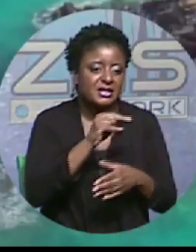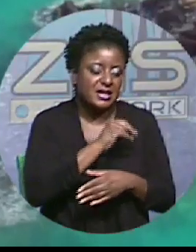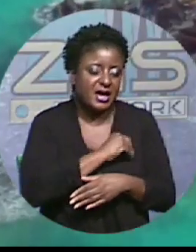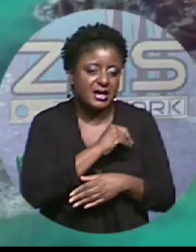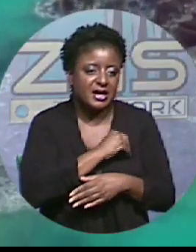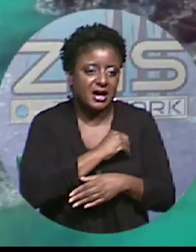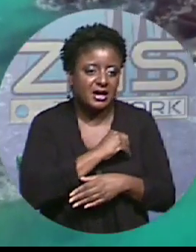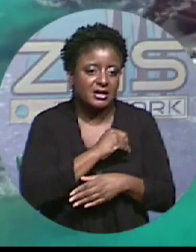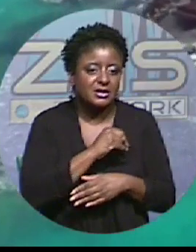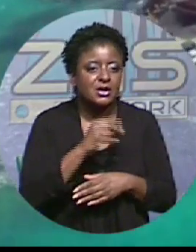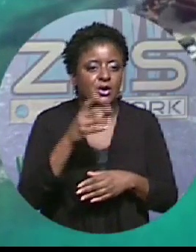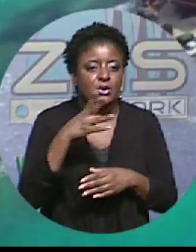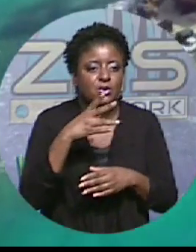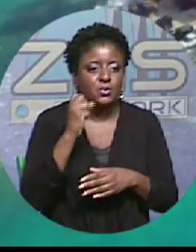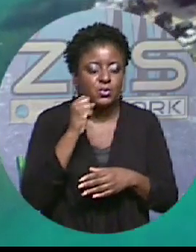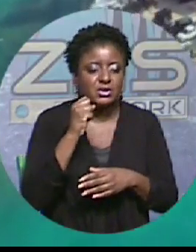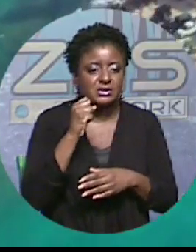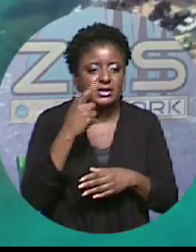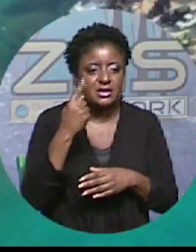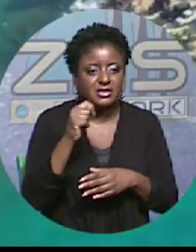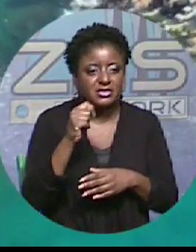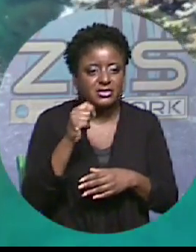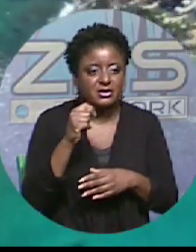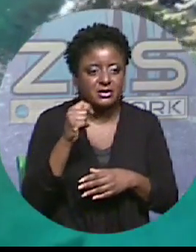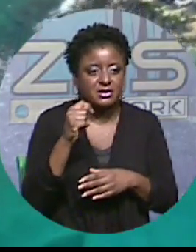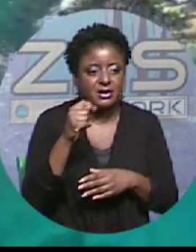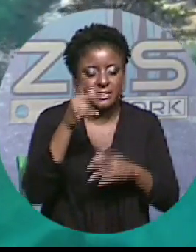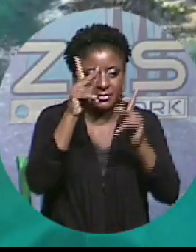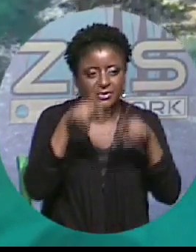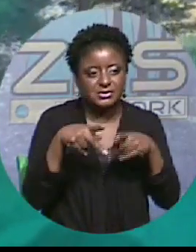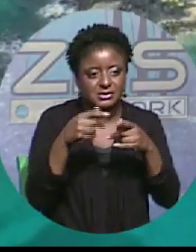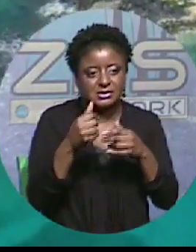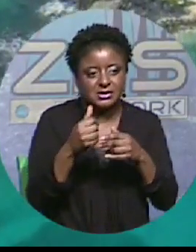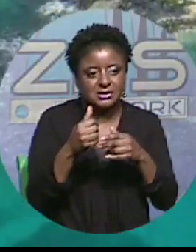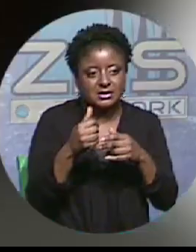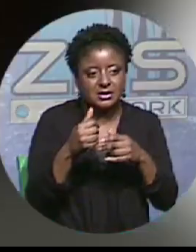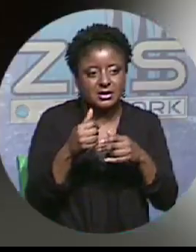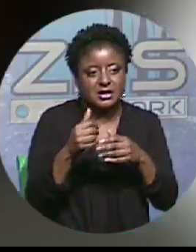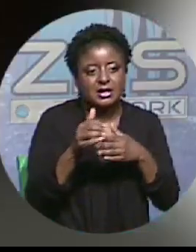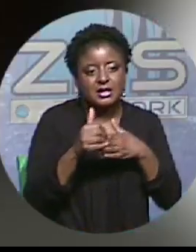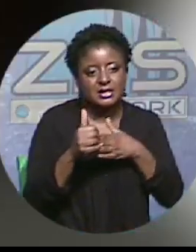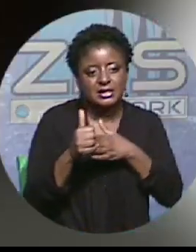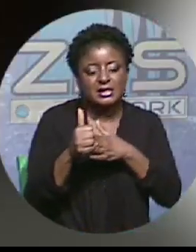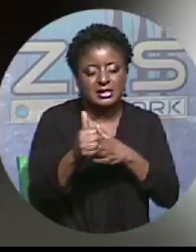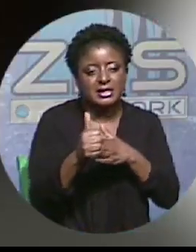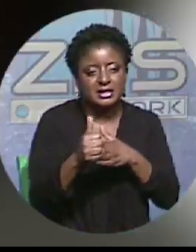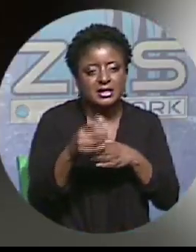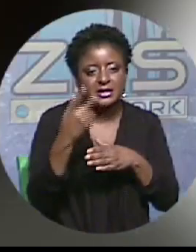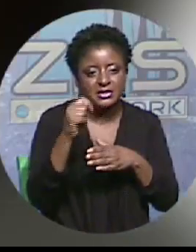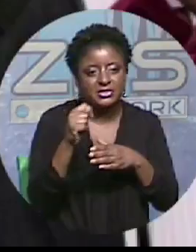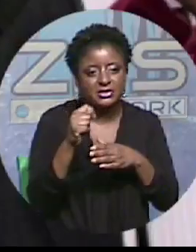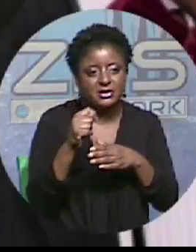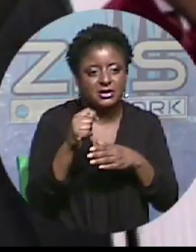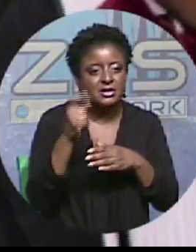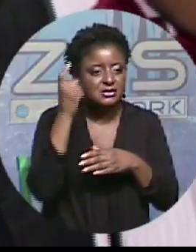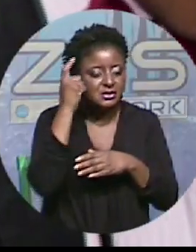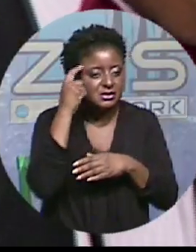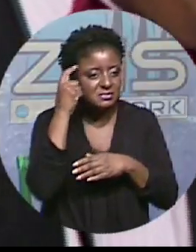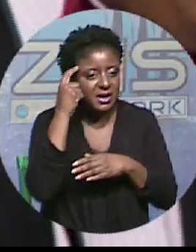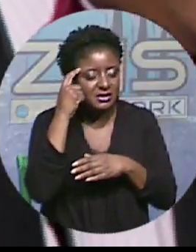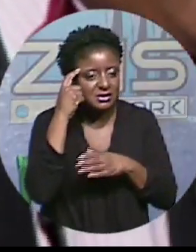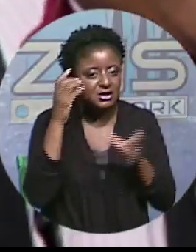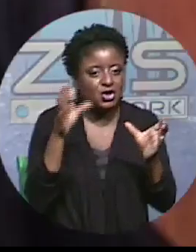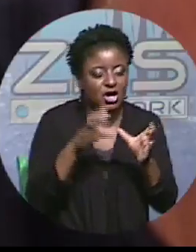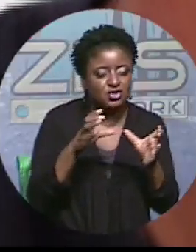on those opposed to planned developments to his property, Nygard Key. Allegedly on that list are Bacon, Fred Smith,